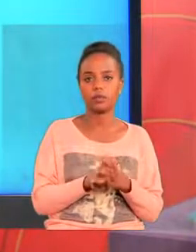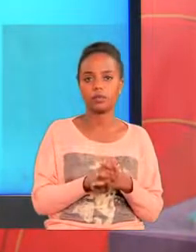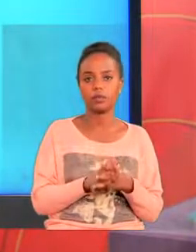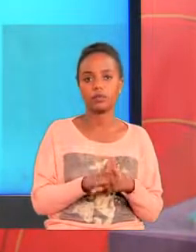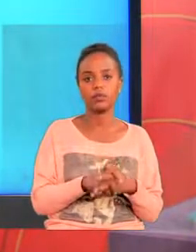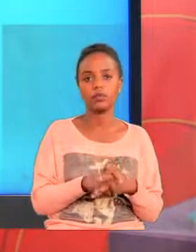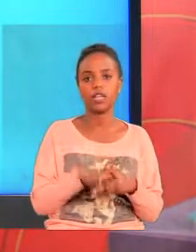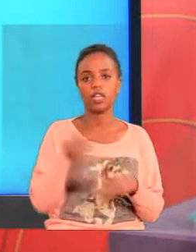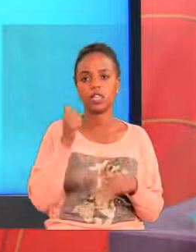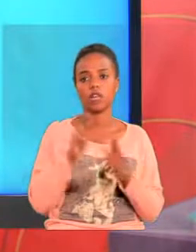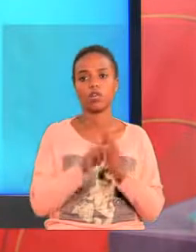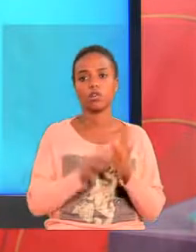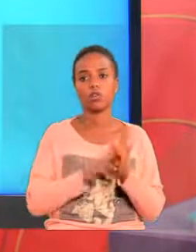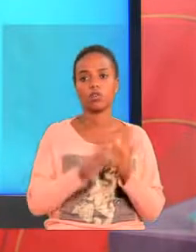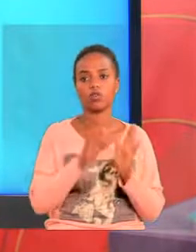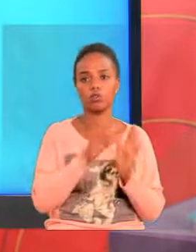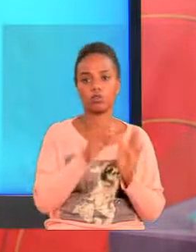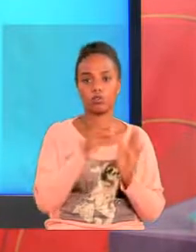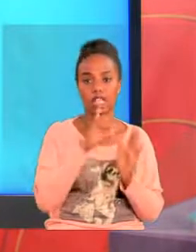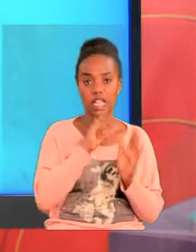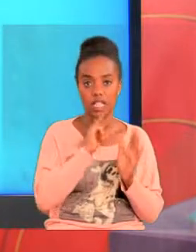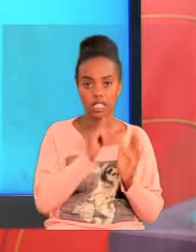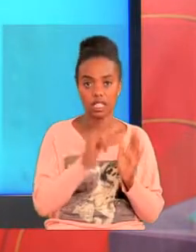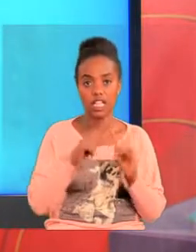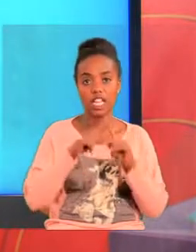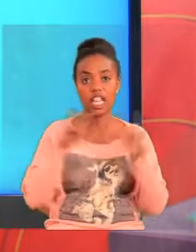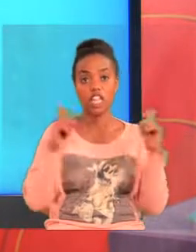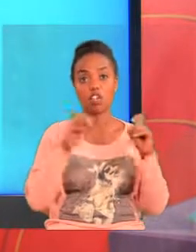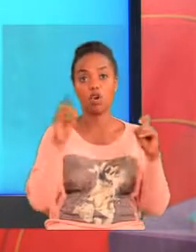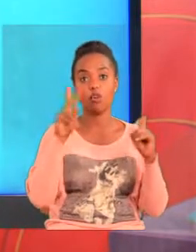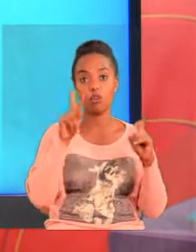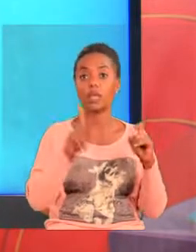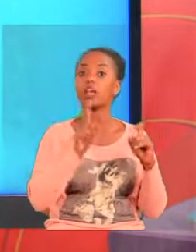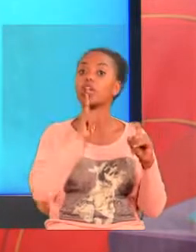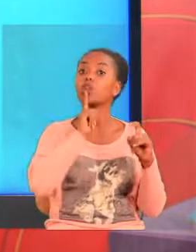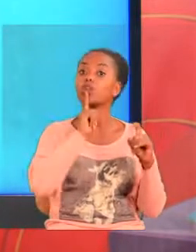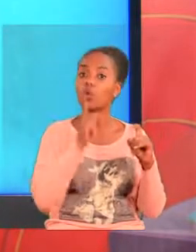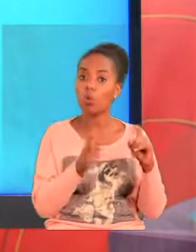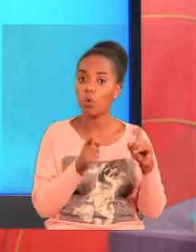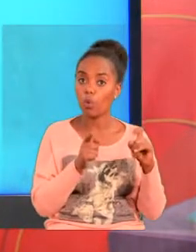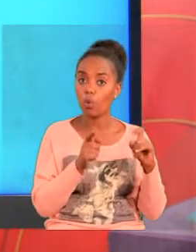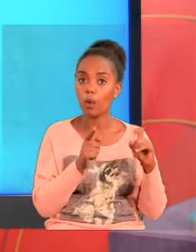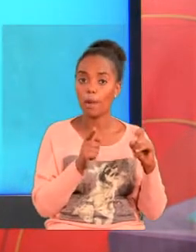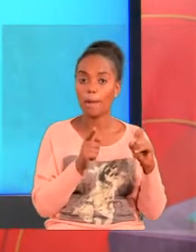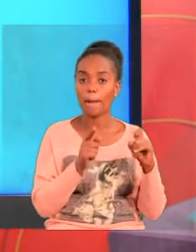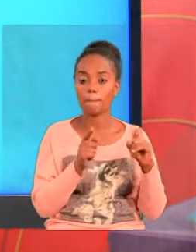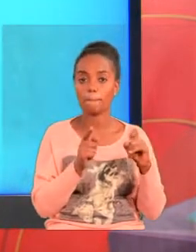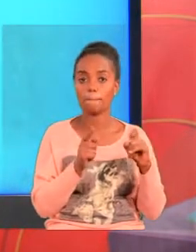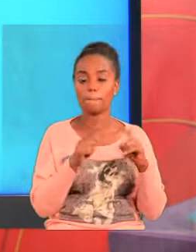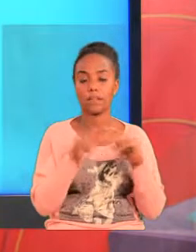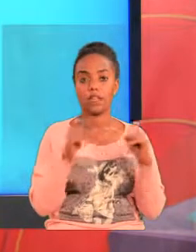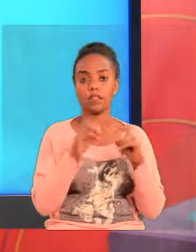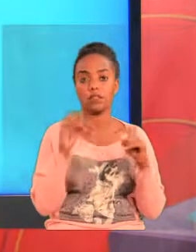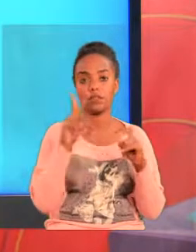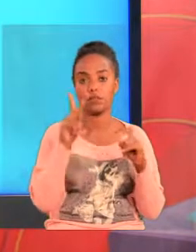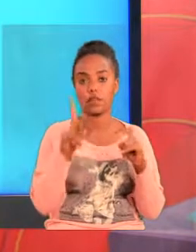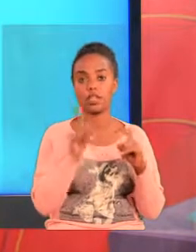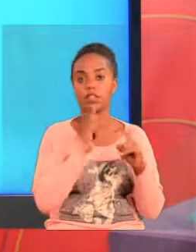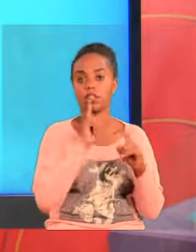The other rule of inference here, negation of P, true. Negation of P is true